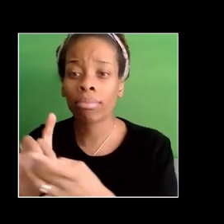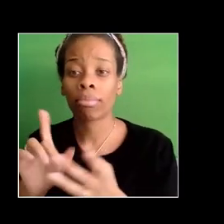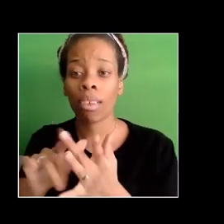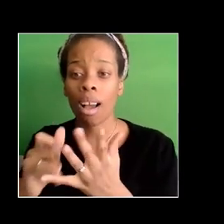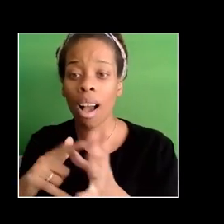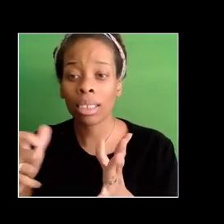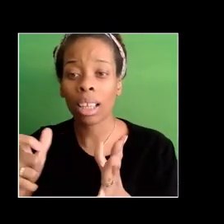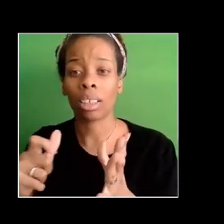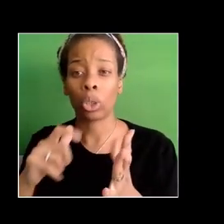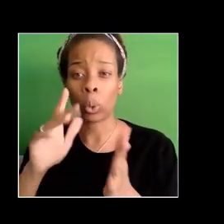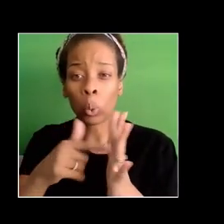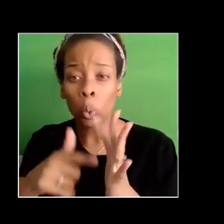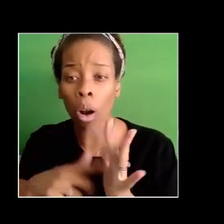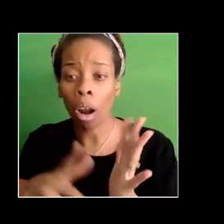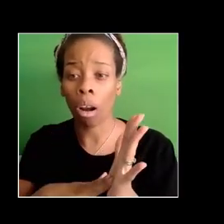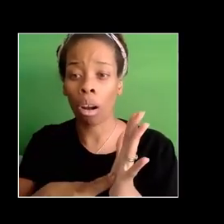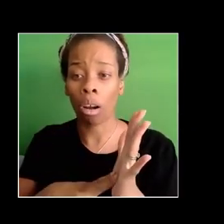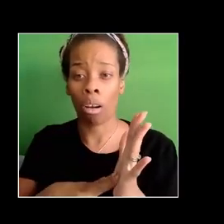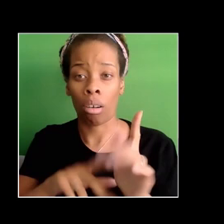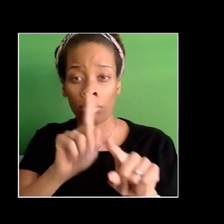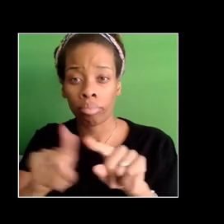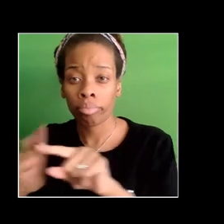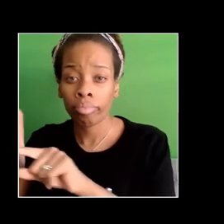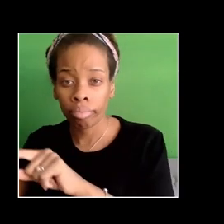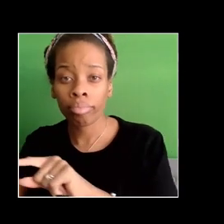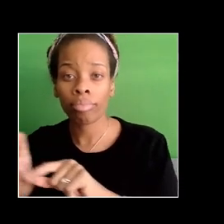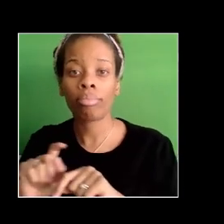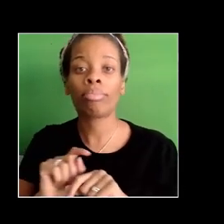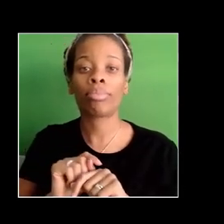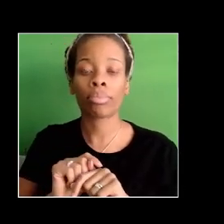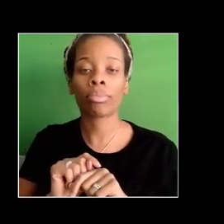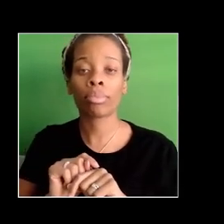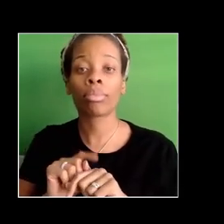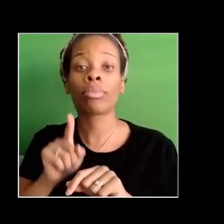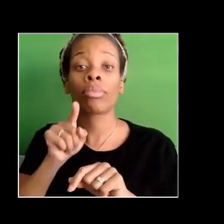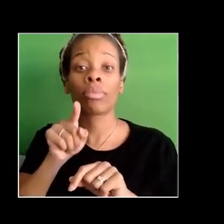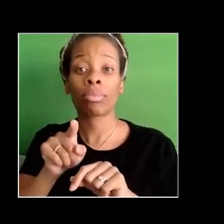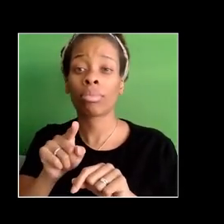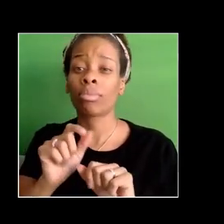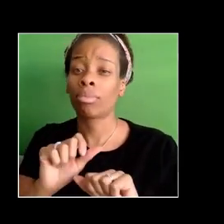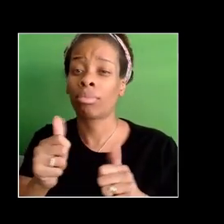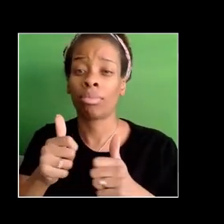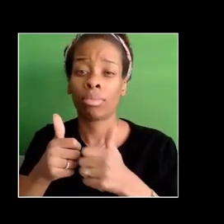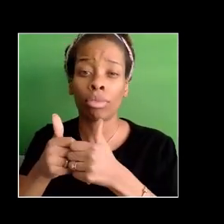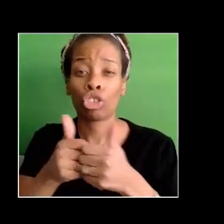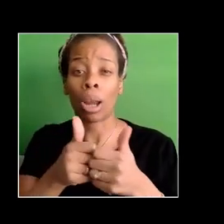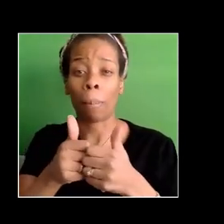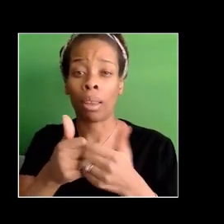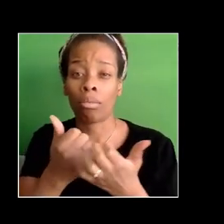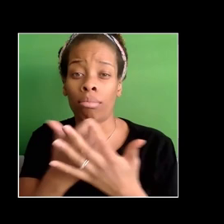Mae Weems, and Lorna Simpson. She is, and always, a huge champion of